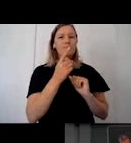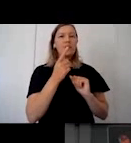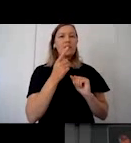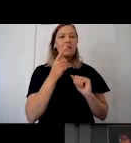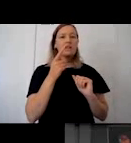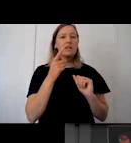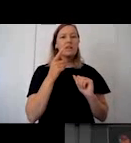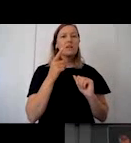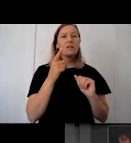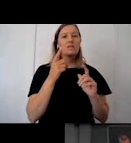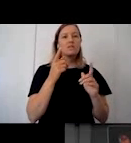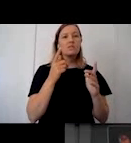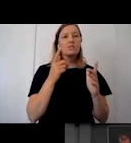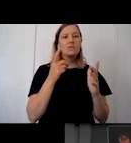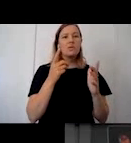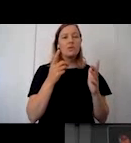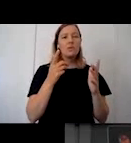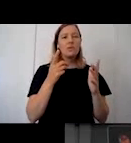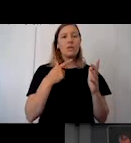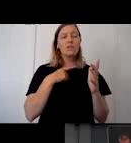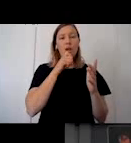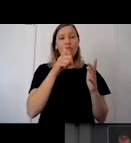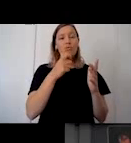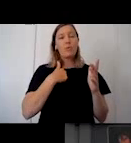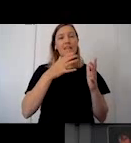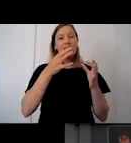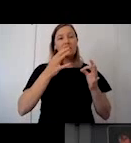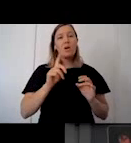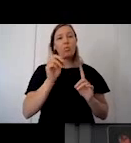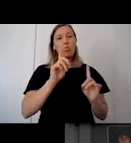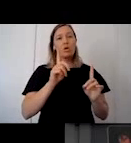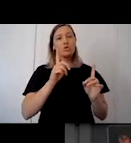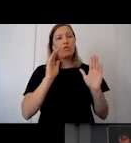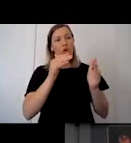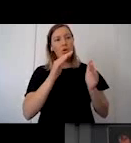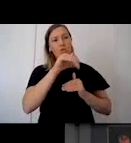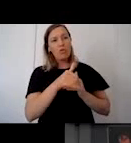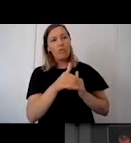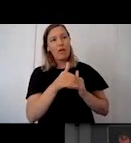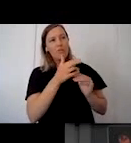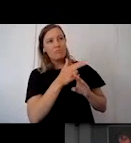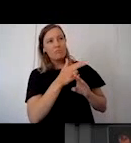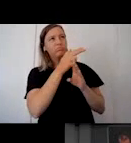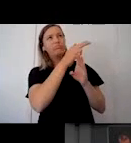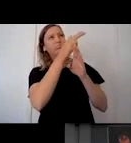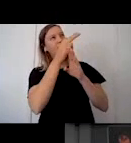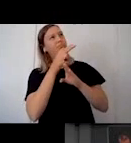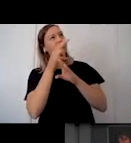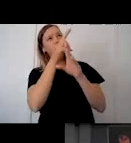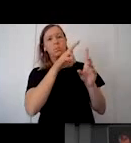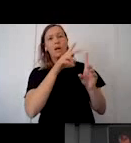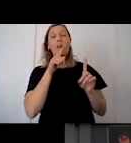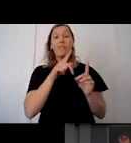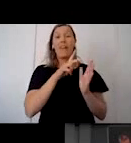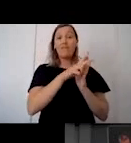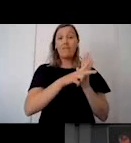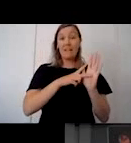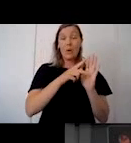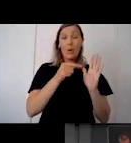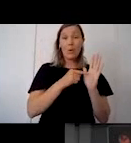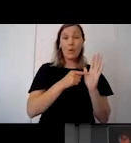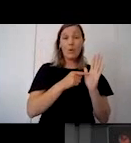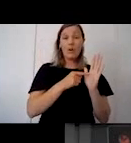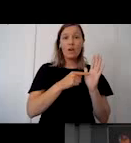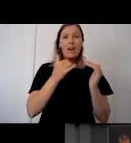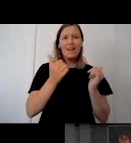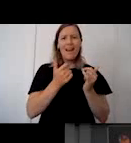And by strategically choosing what to focus on and how to do it, that video has been